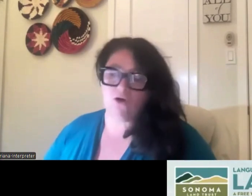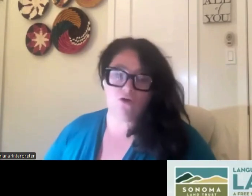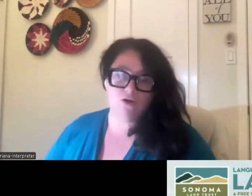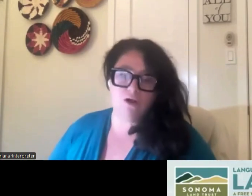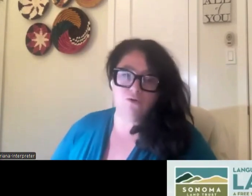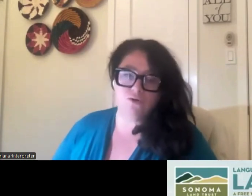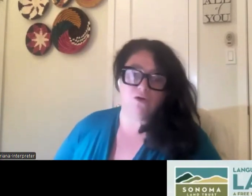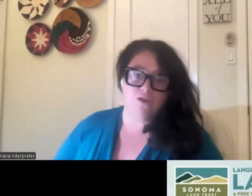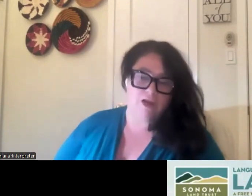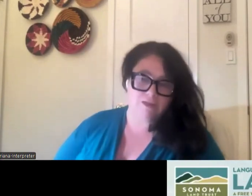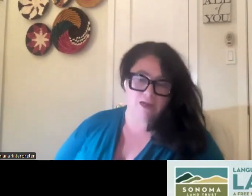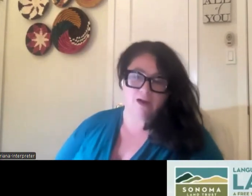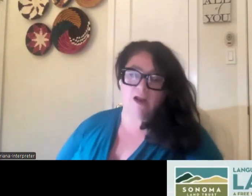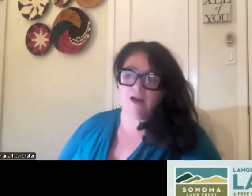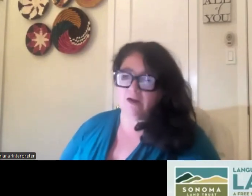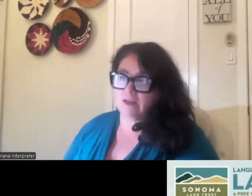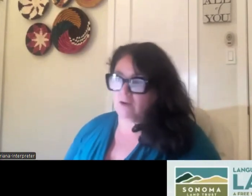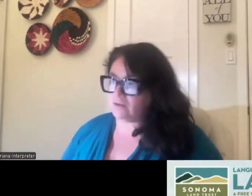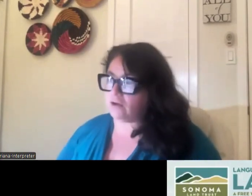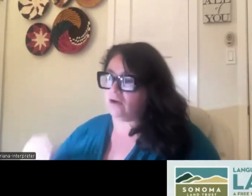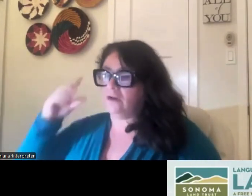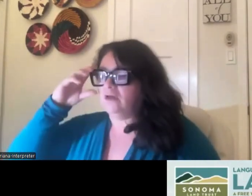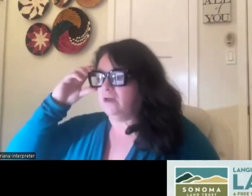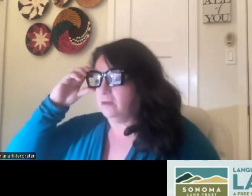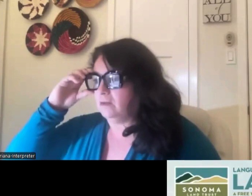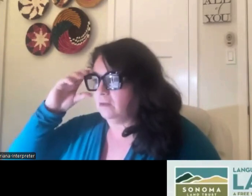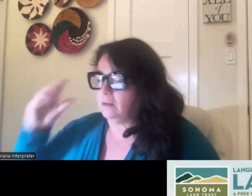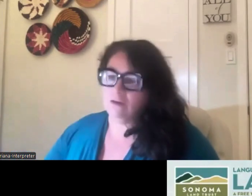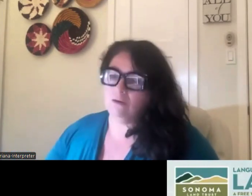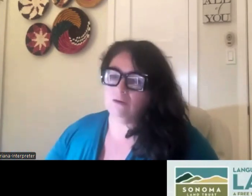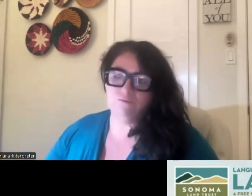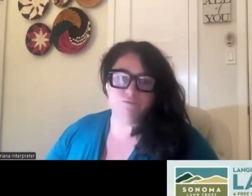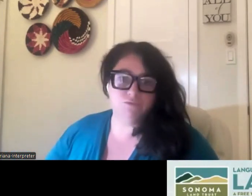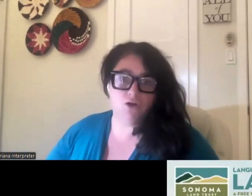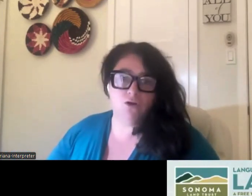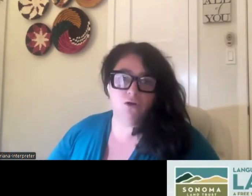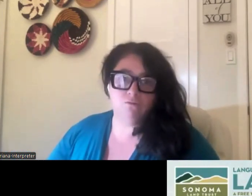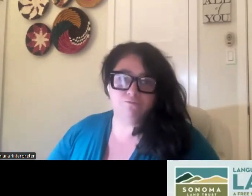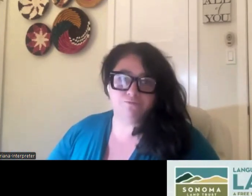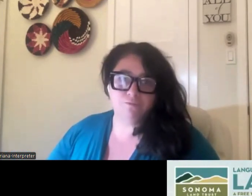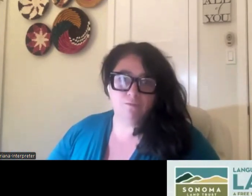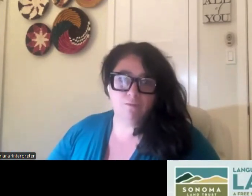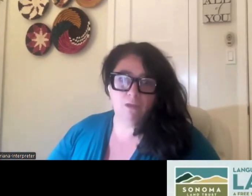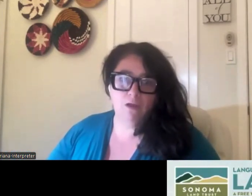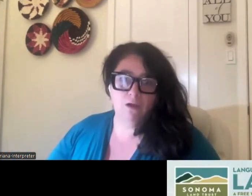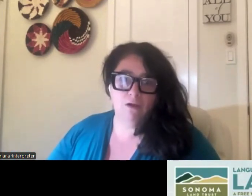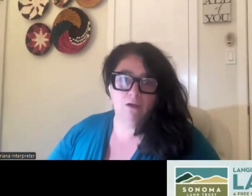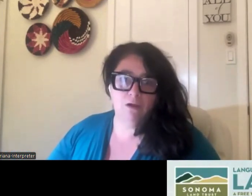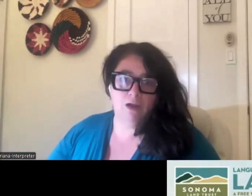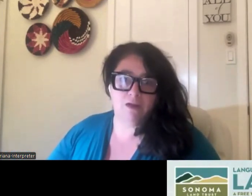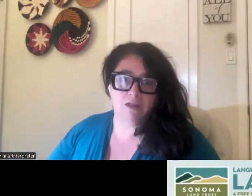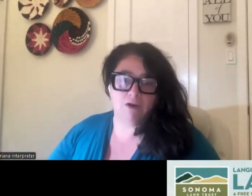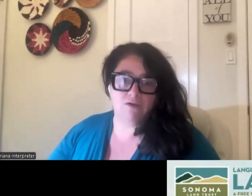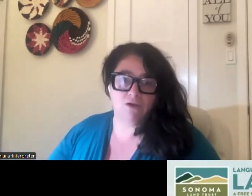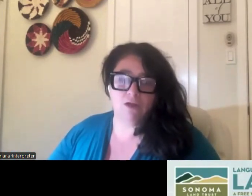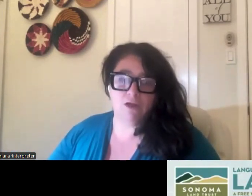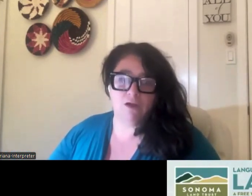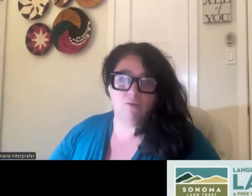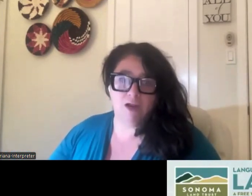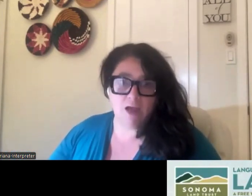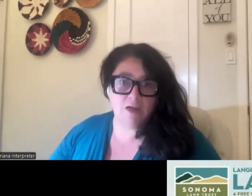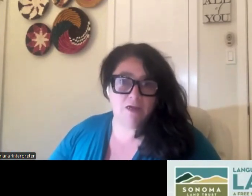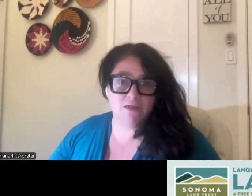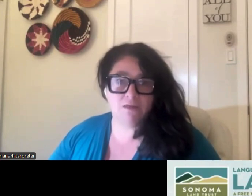restoration, about wetland restoration, about water and aquifer recharge. So we're definitely ready to answer